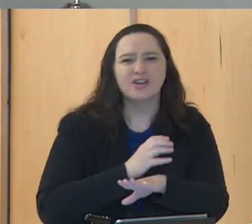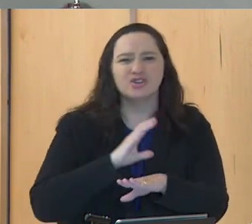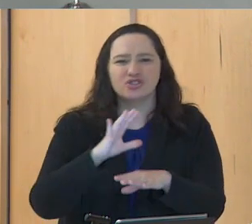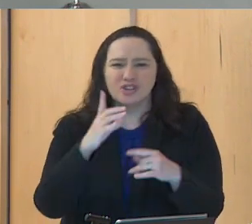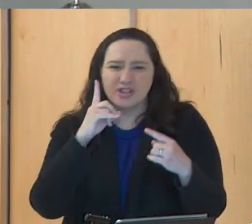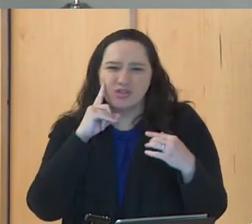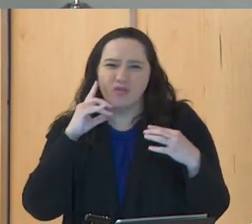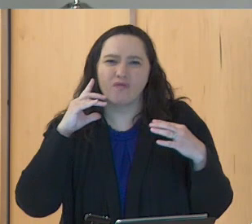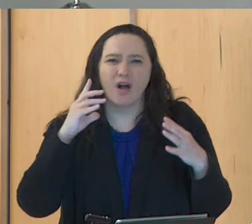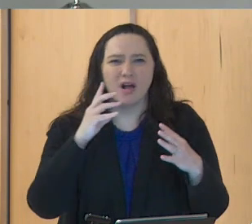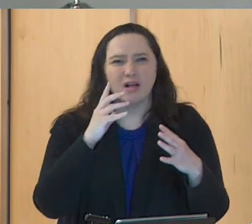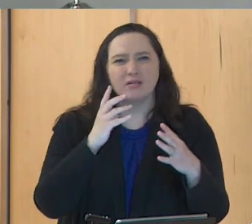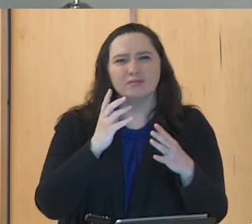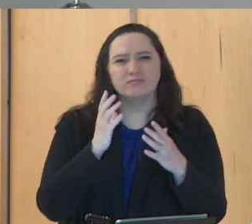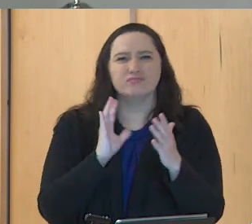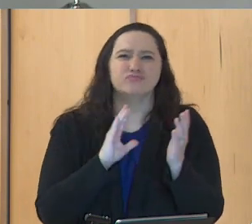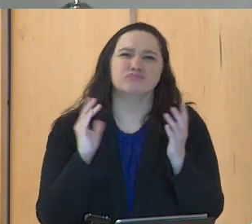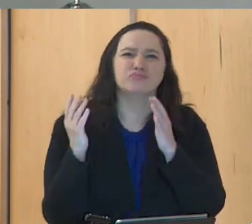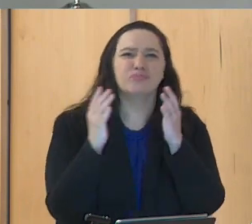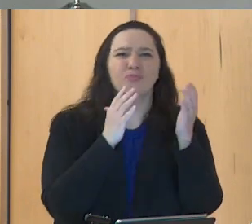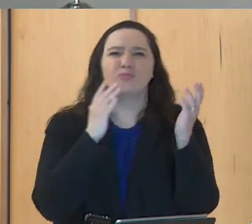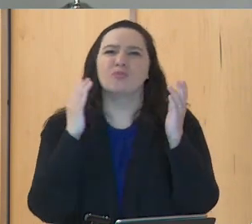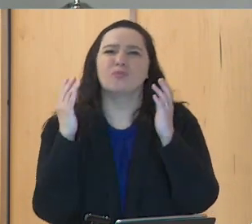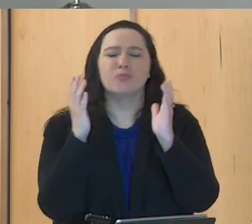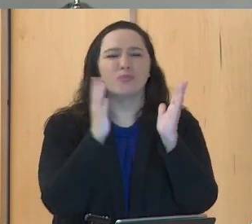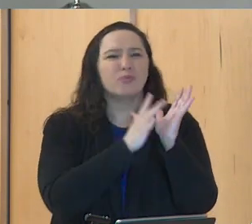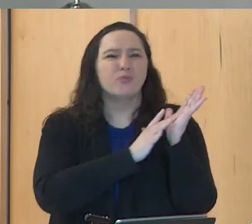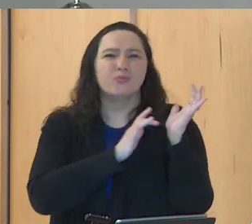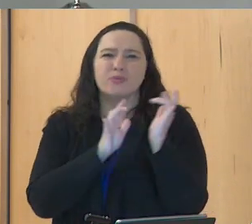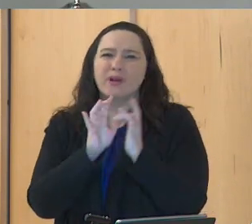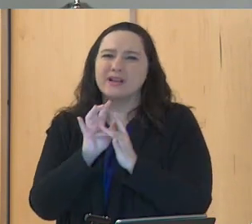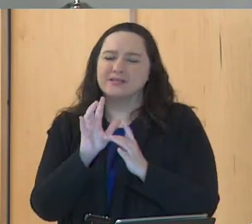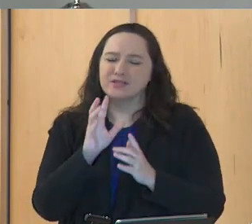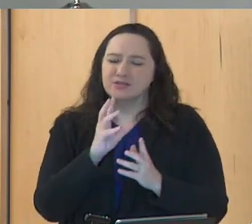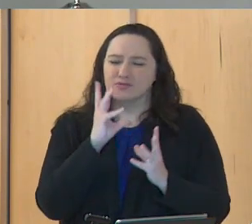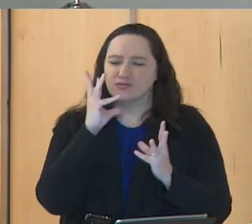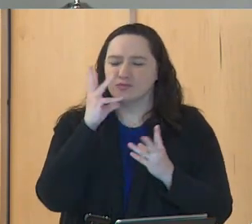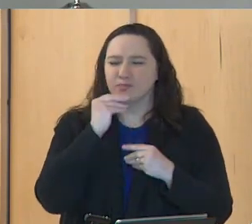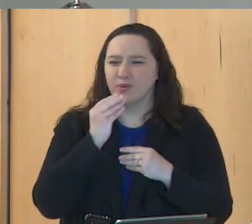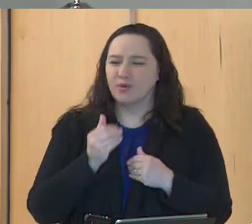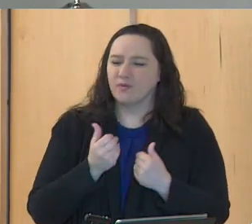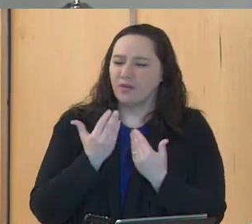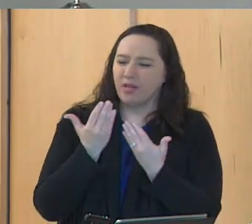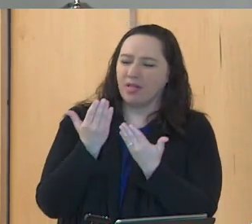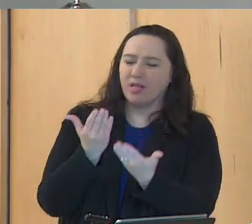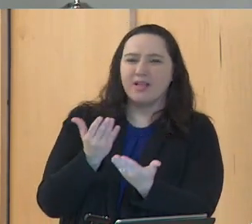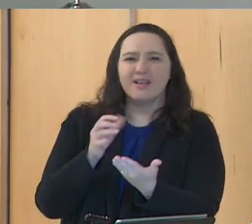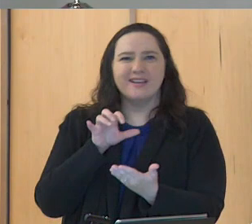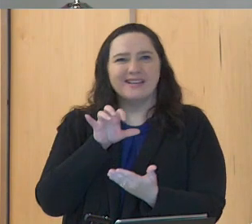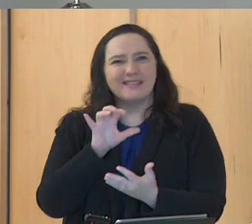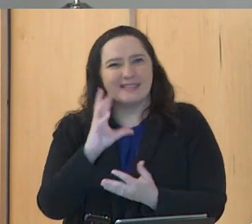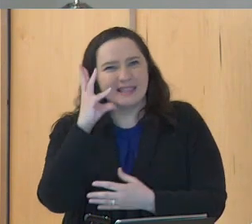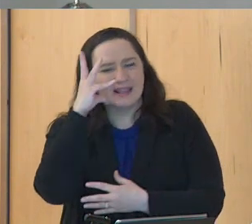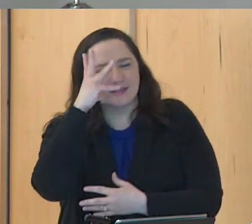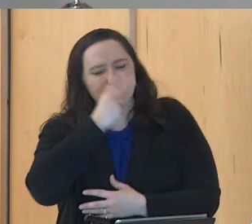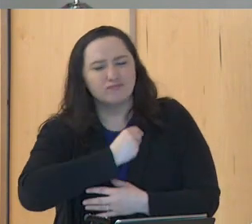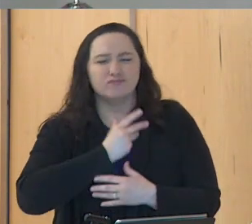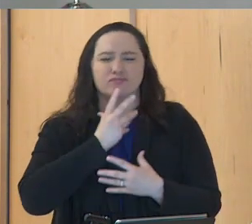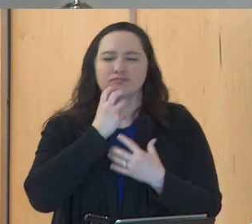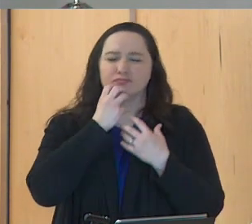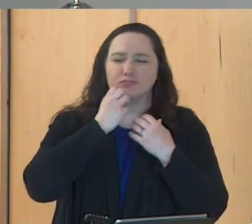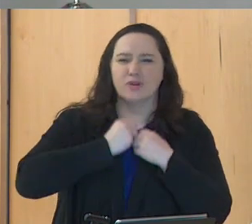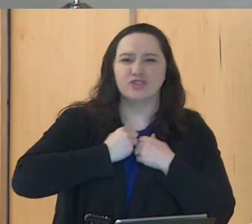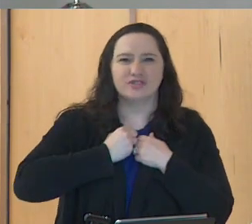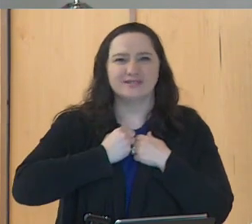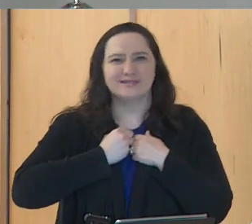volume as they sing praises to Jesus. And yet, as beautiful as that is, one